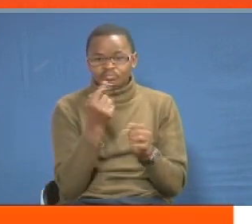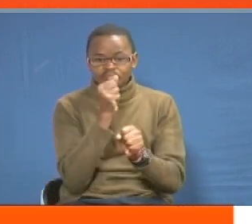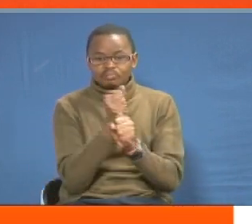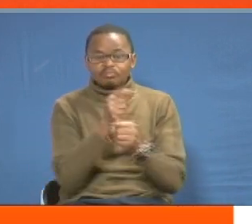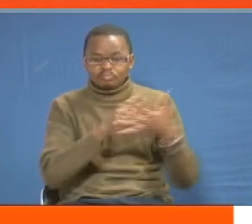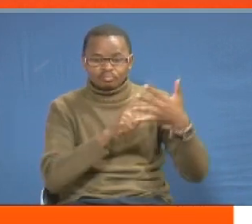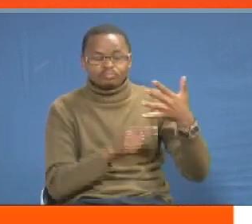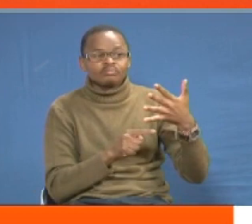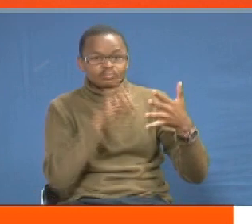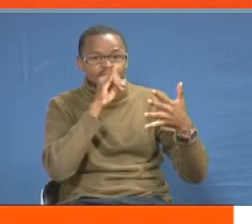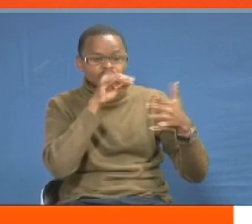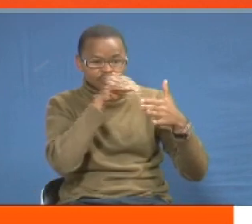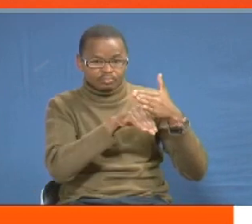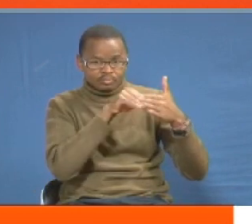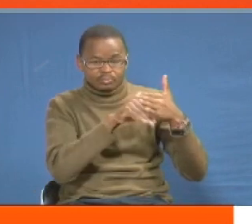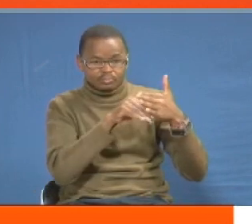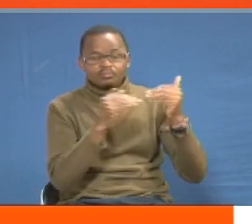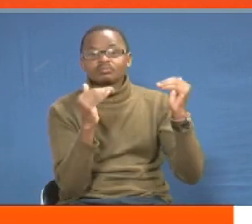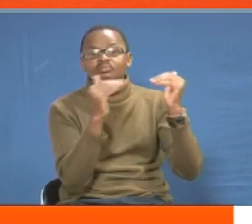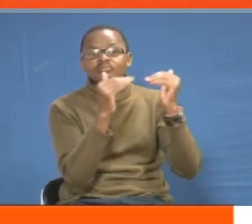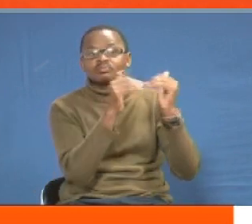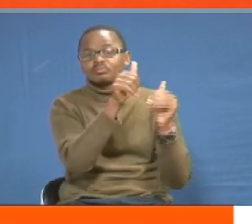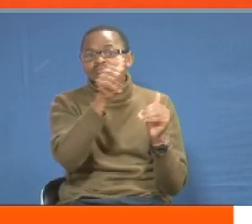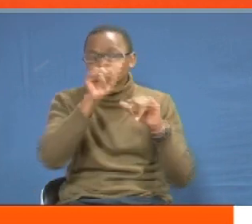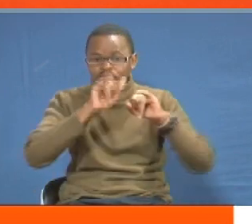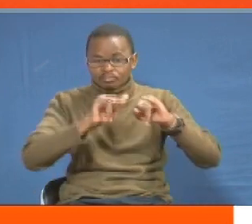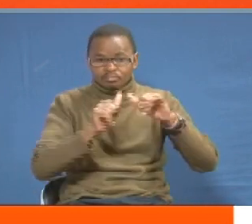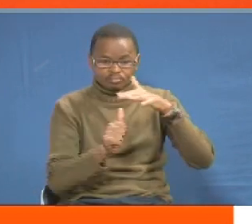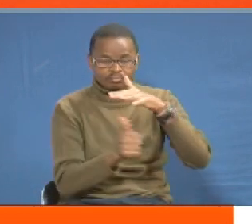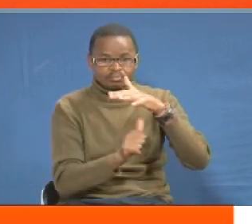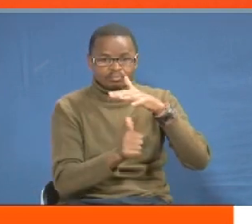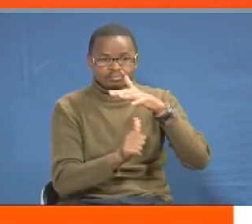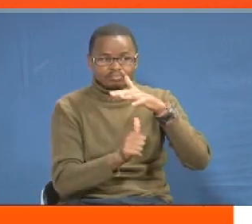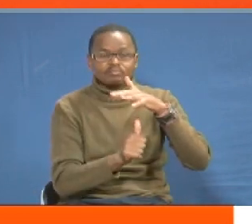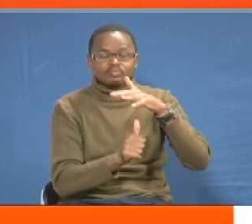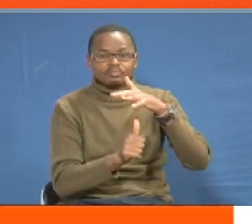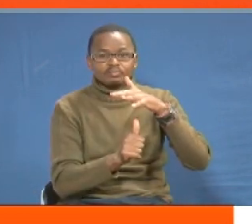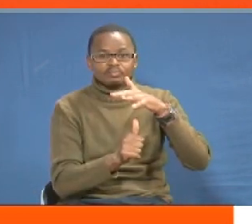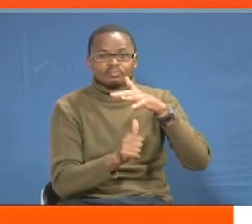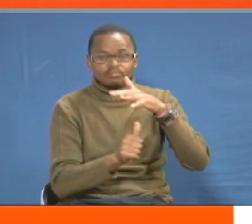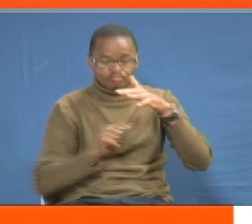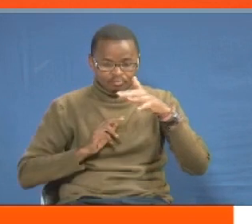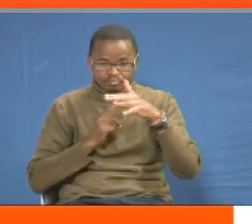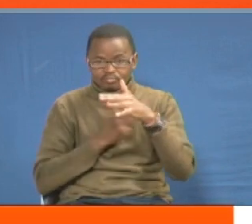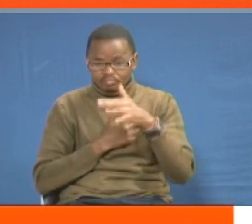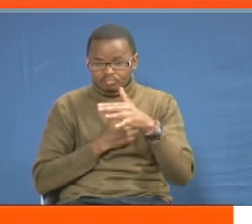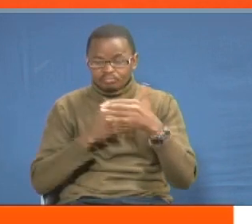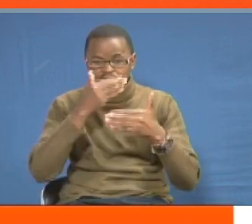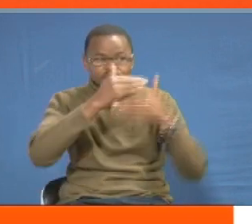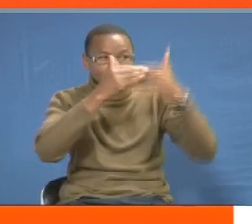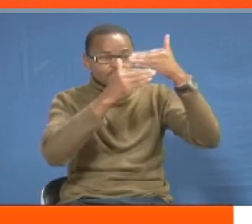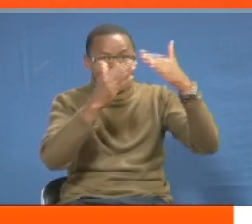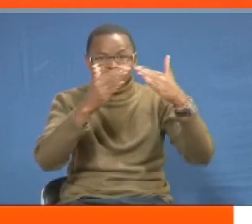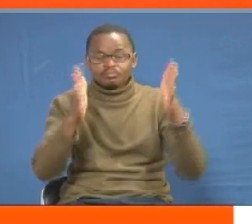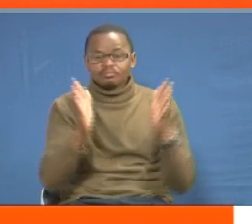do what is within our remits, and the rest remains undone. And for us, we've